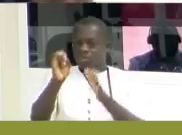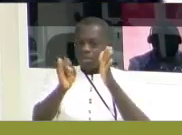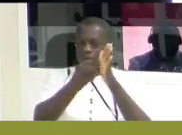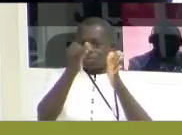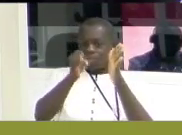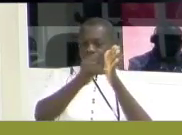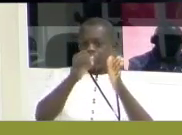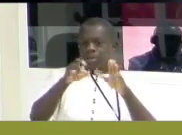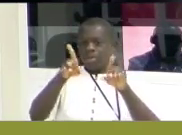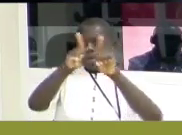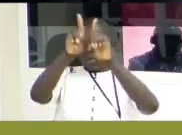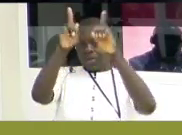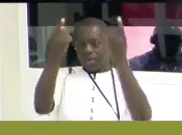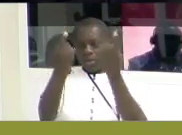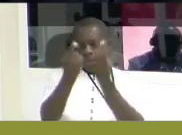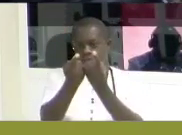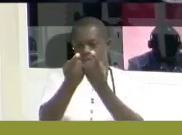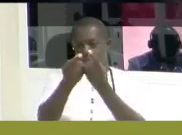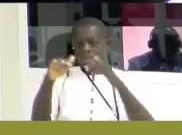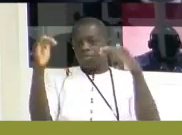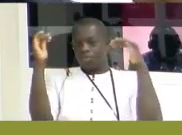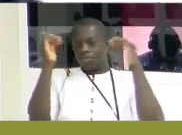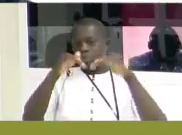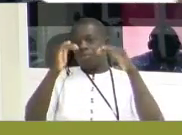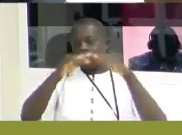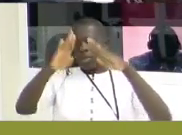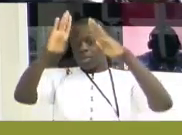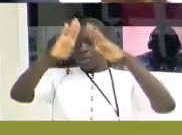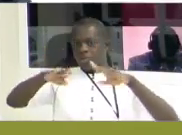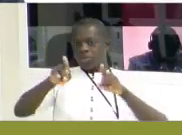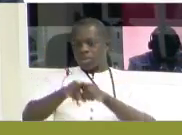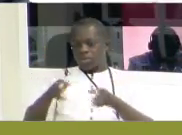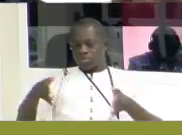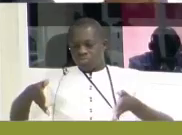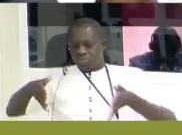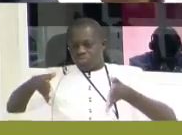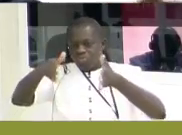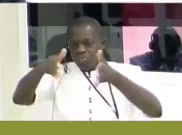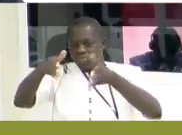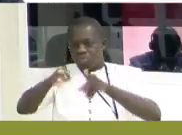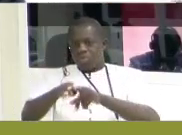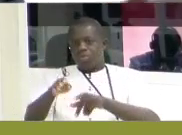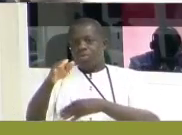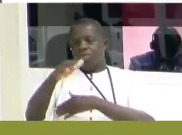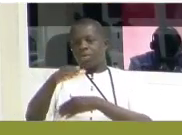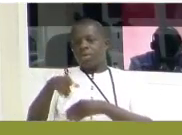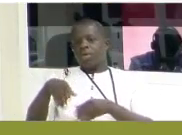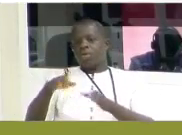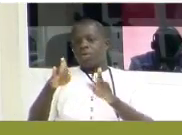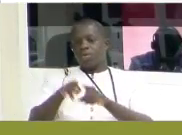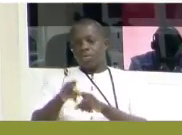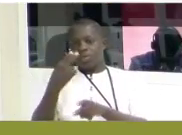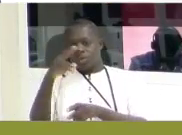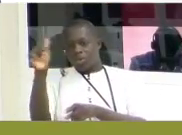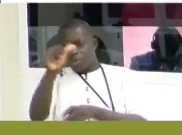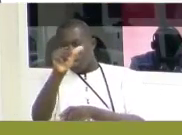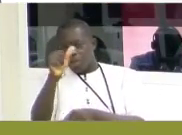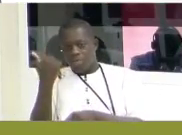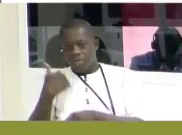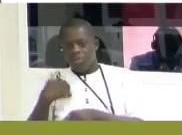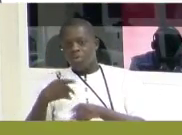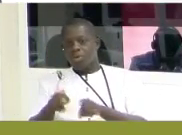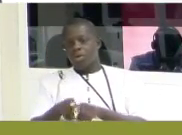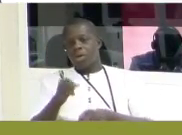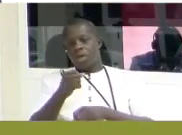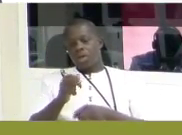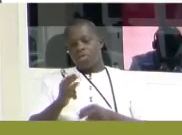unit to the conference room, it's a narrow passage. I saw some other guys, some with guns, some without, some are